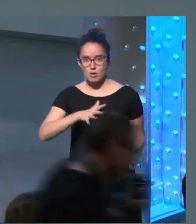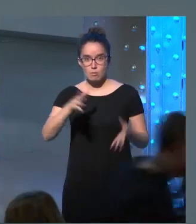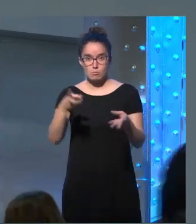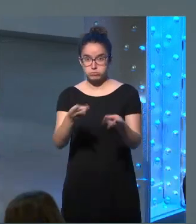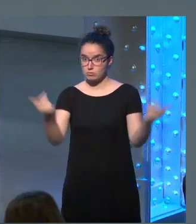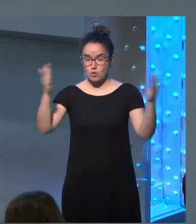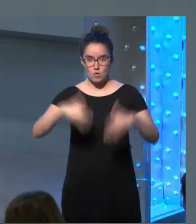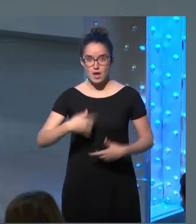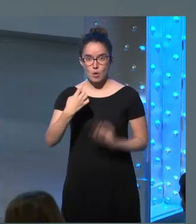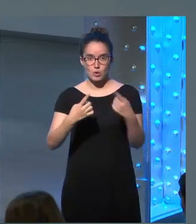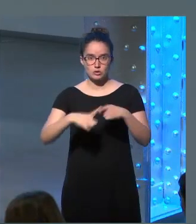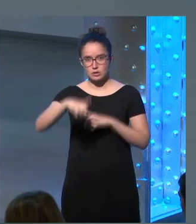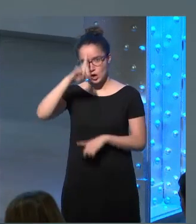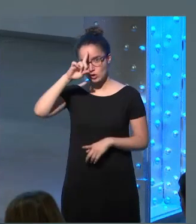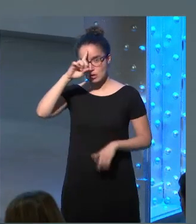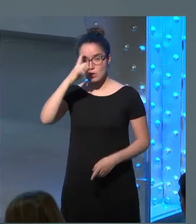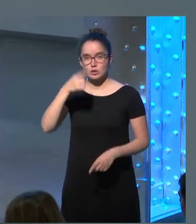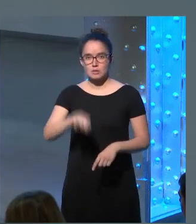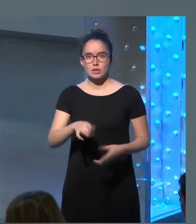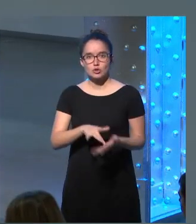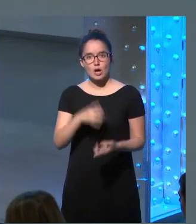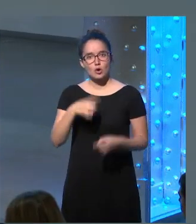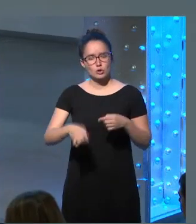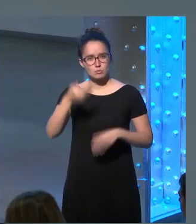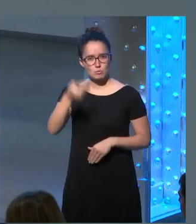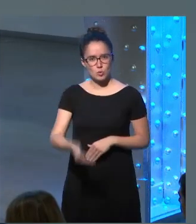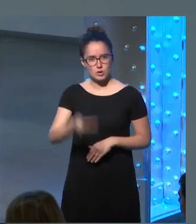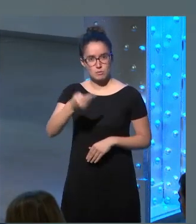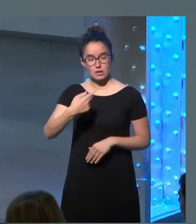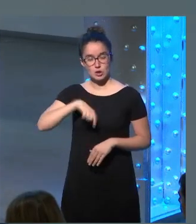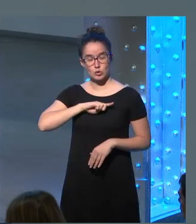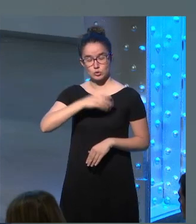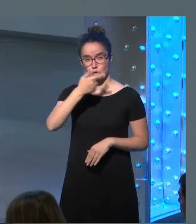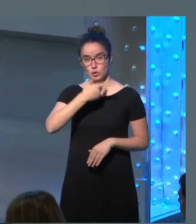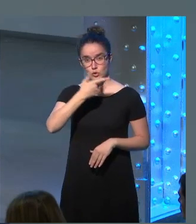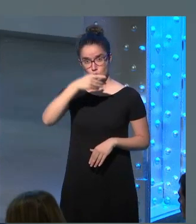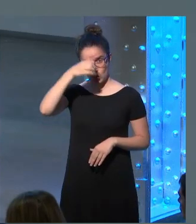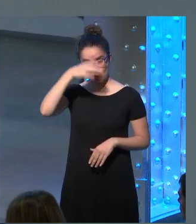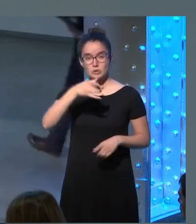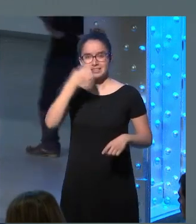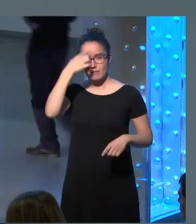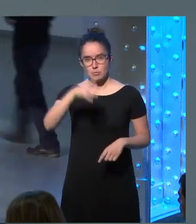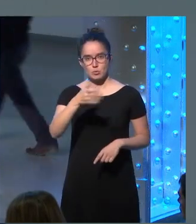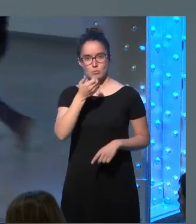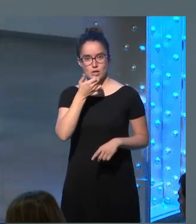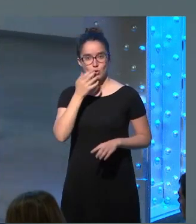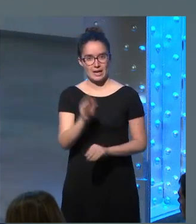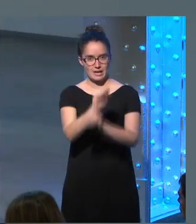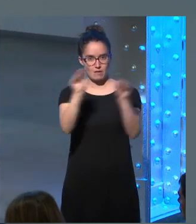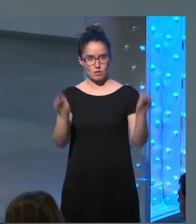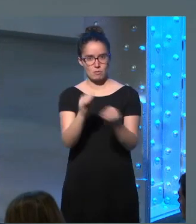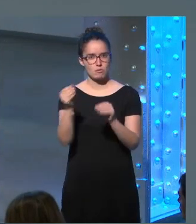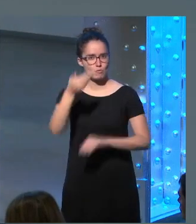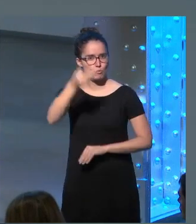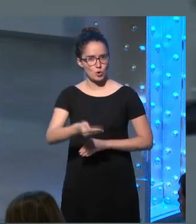of many of the certainties that we had so far. There are lots of things that we do not know about, but there are also things that are very